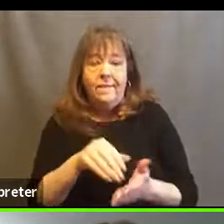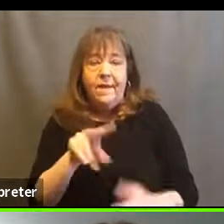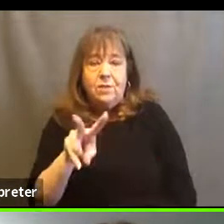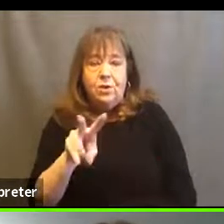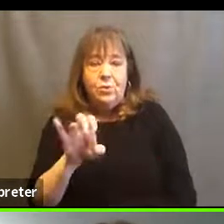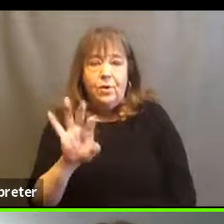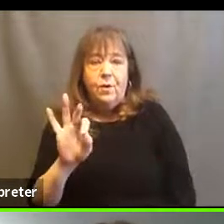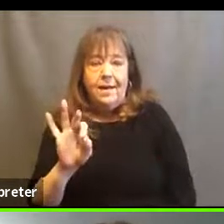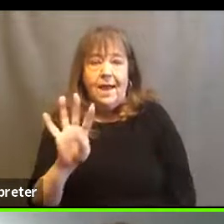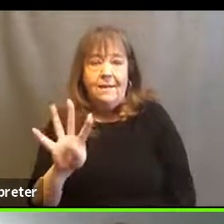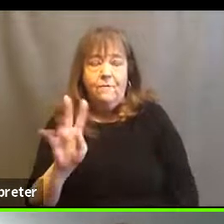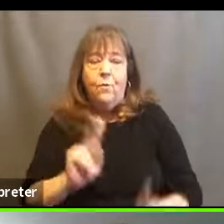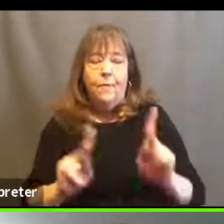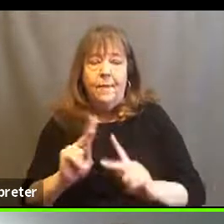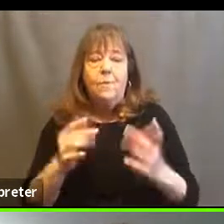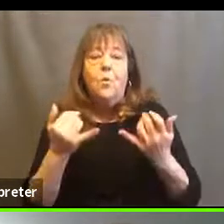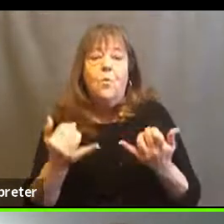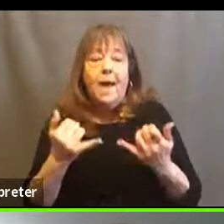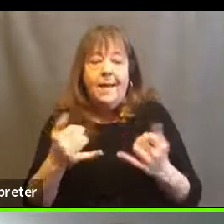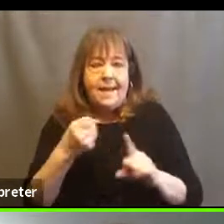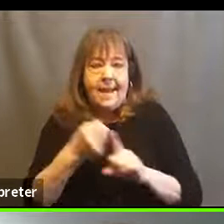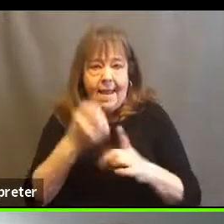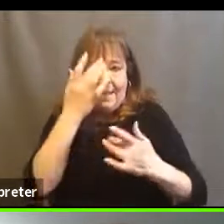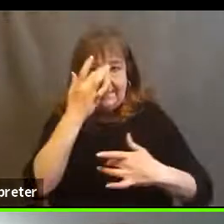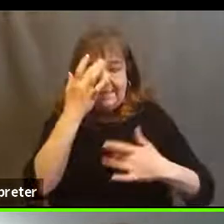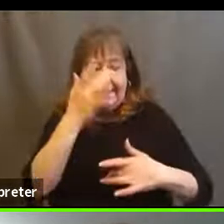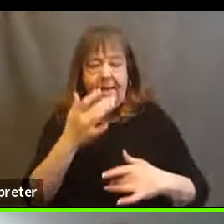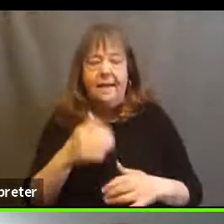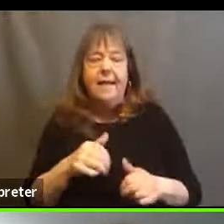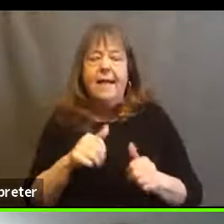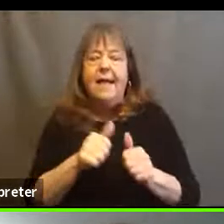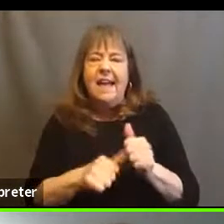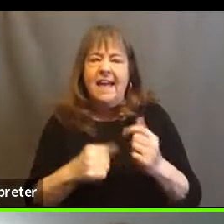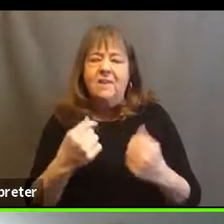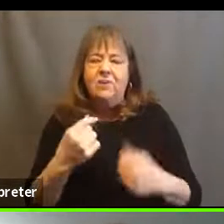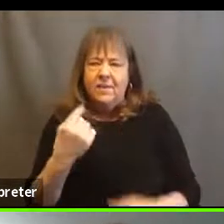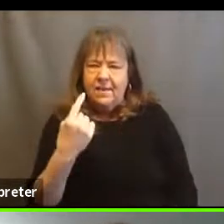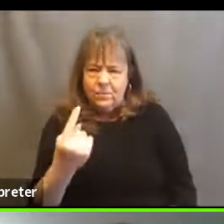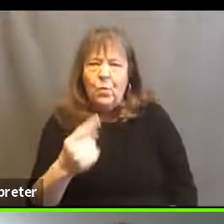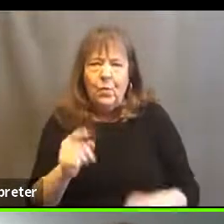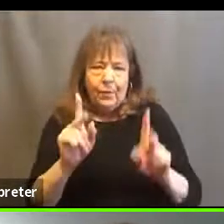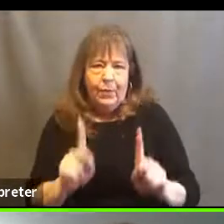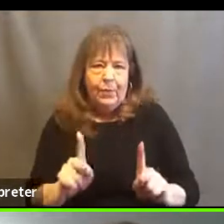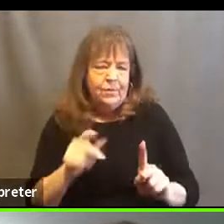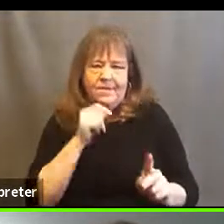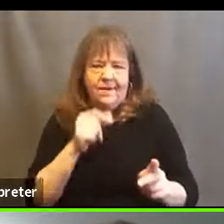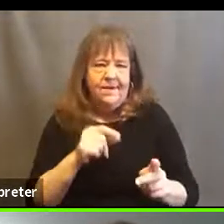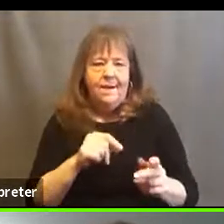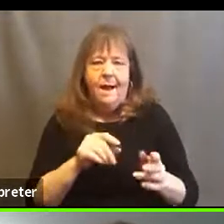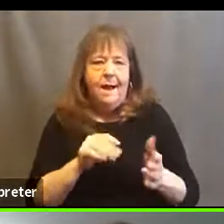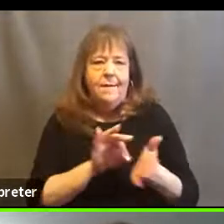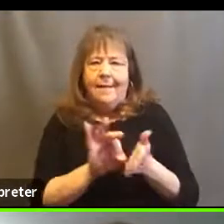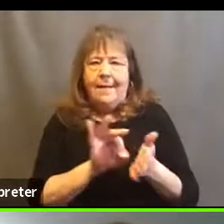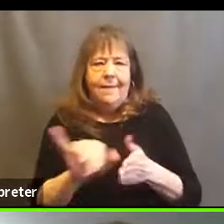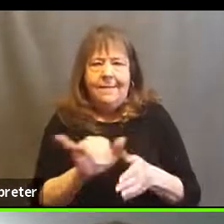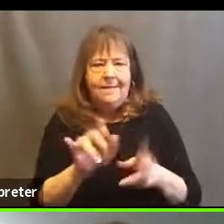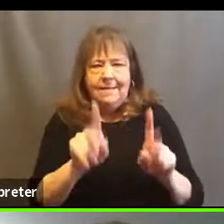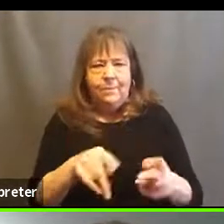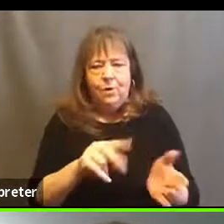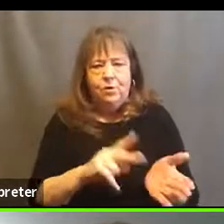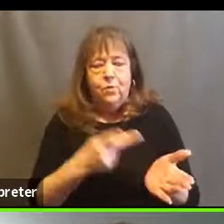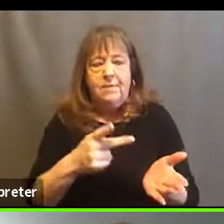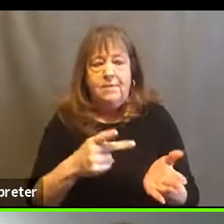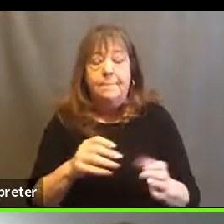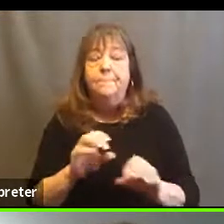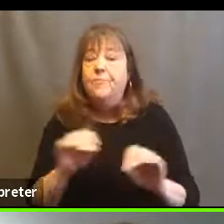1,294 active cases. Each of the cases do represent a unique individual. We will not have a 2:30 report card